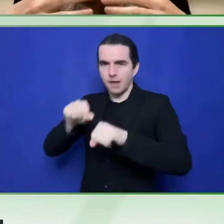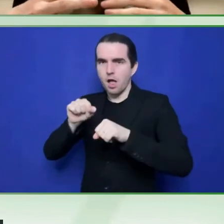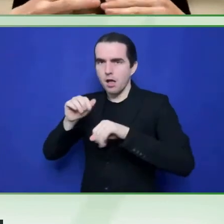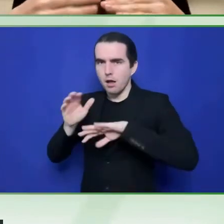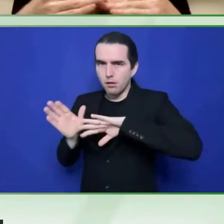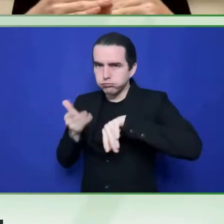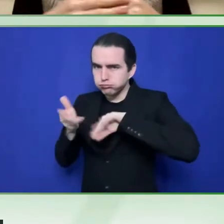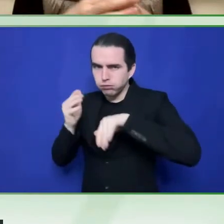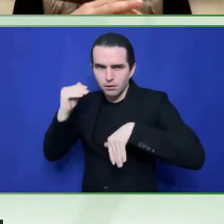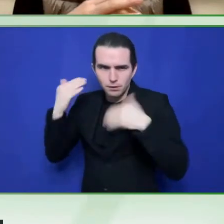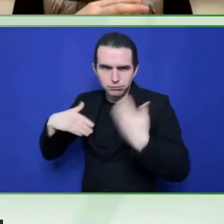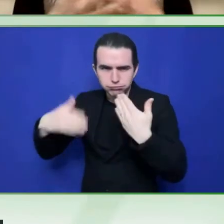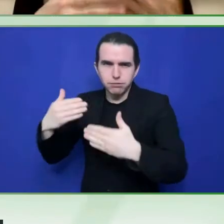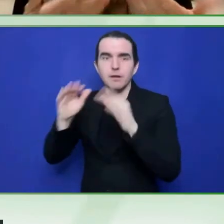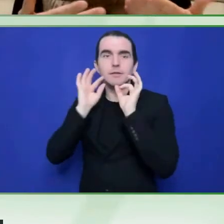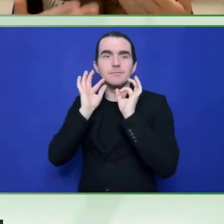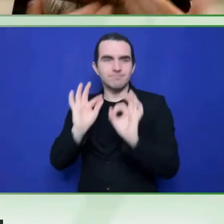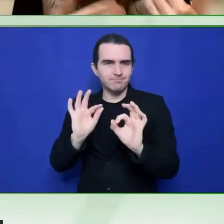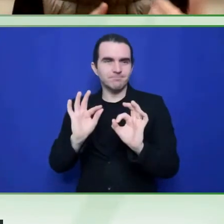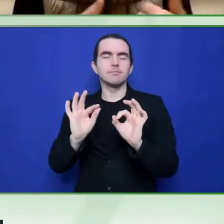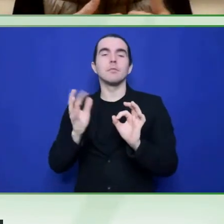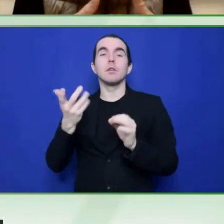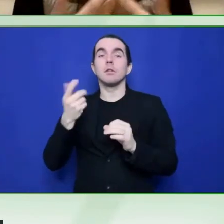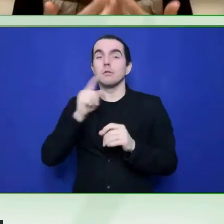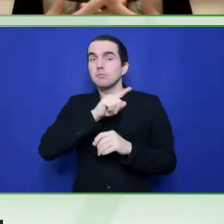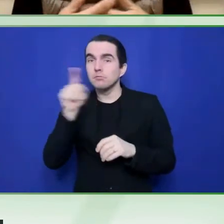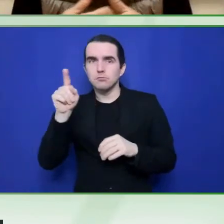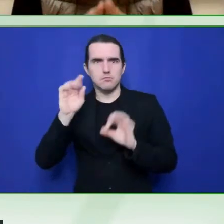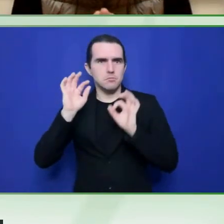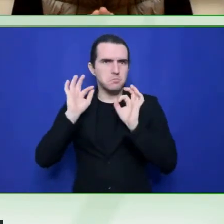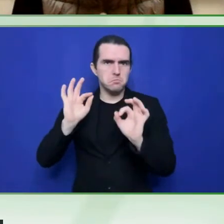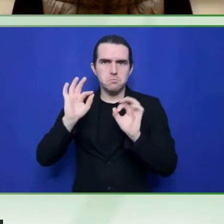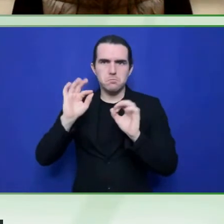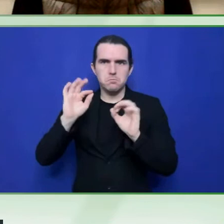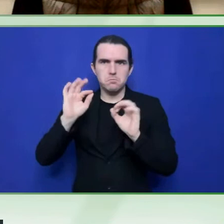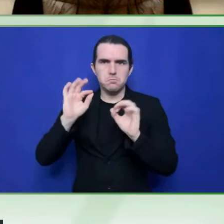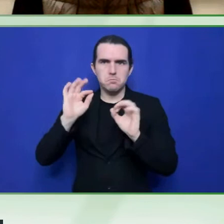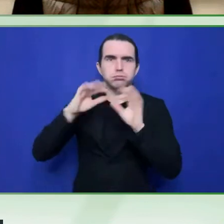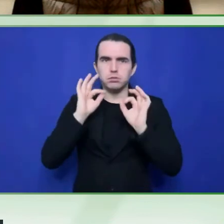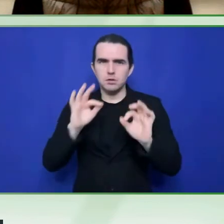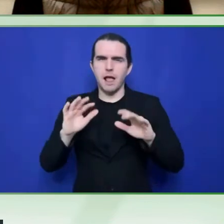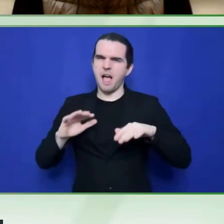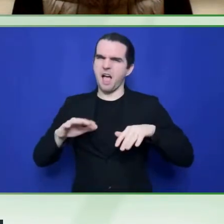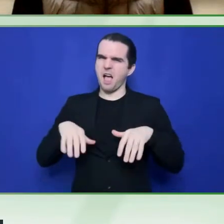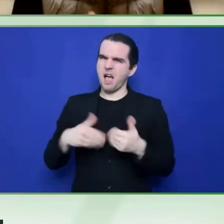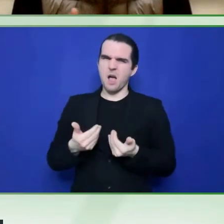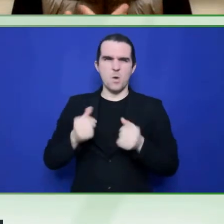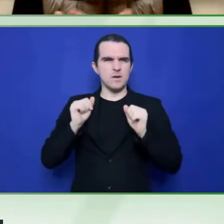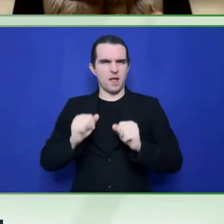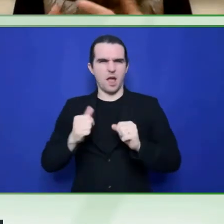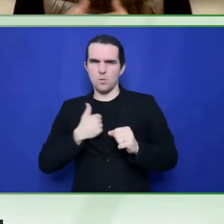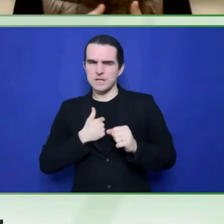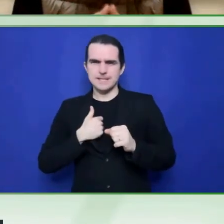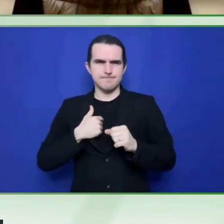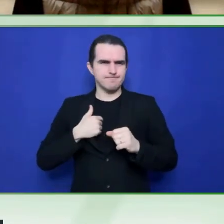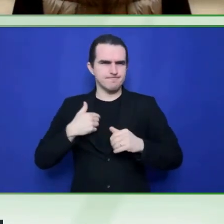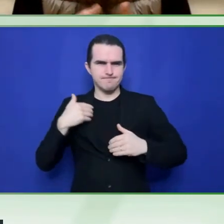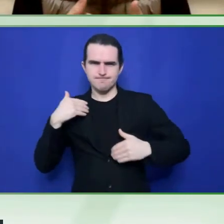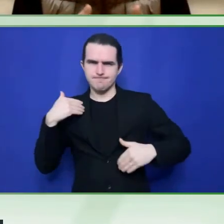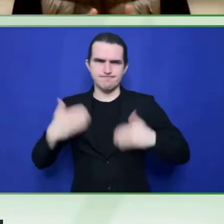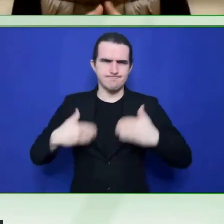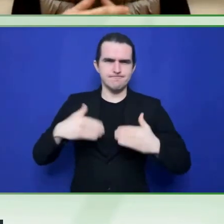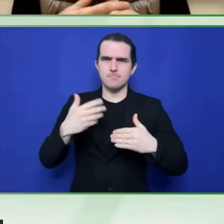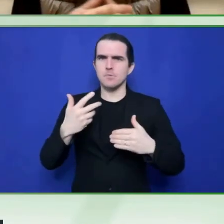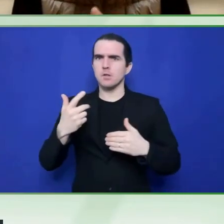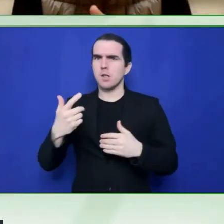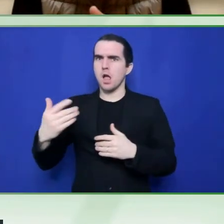participate in the work like they did before. Next slide, please. And the less human to human,